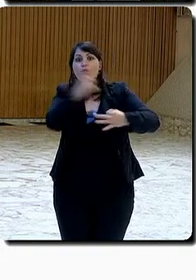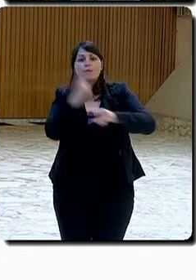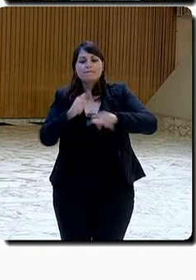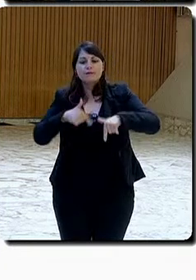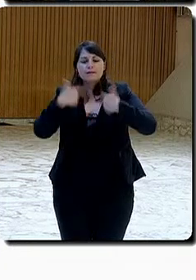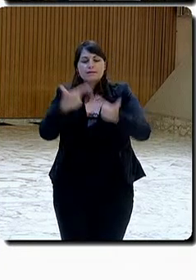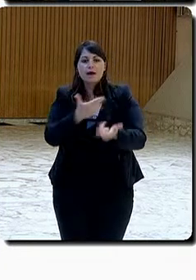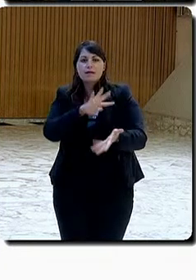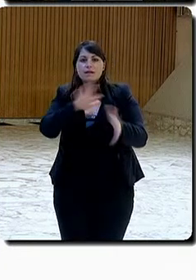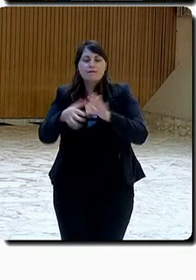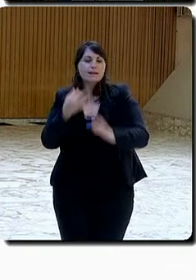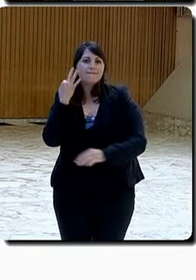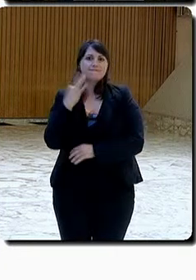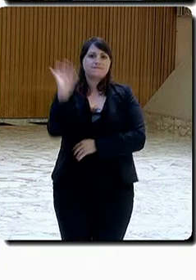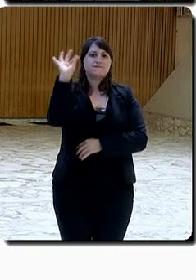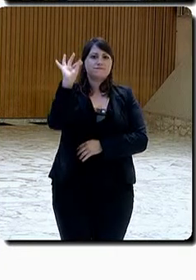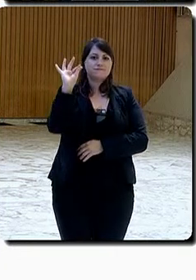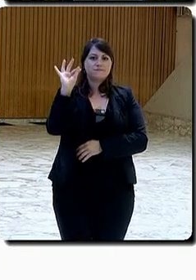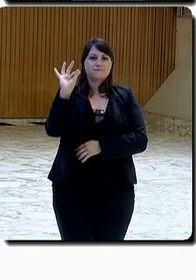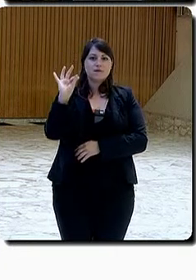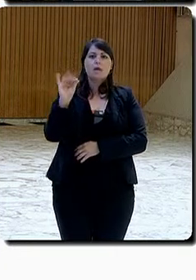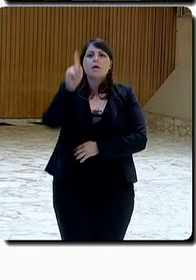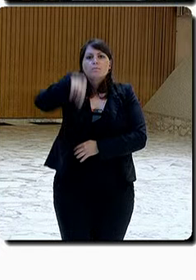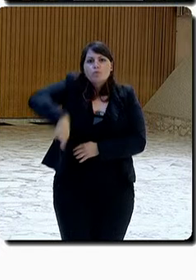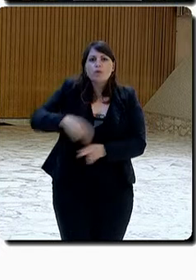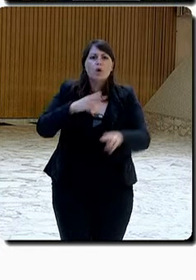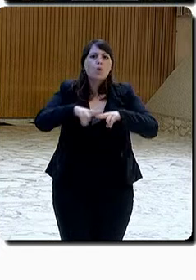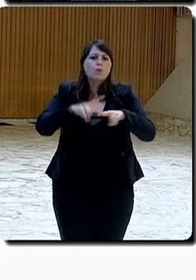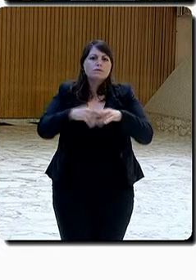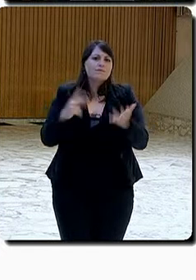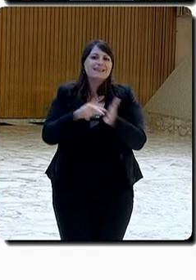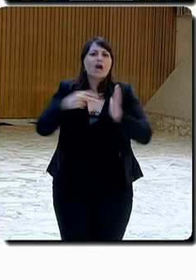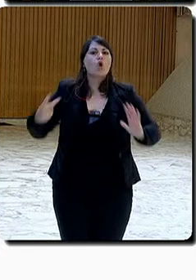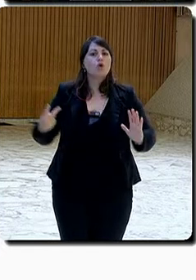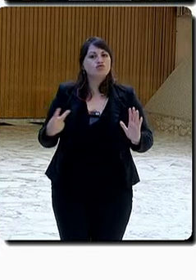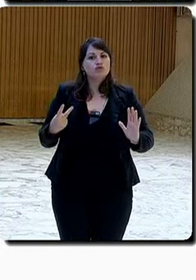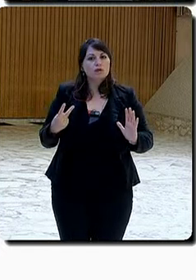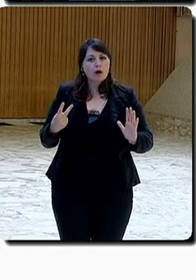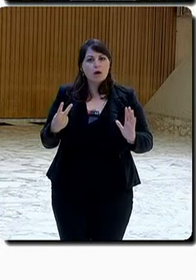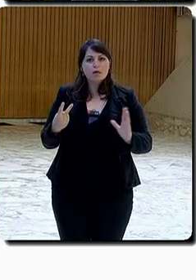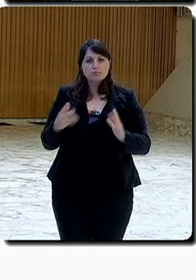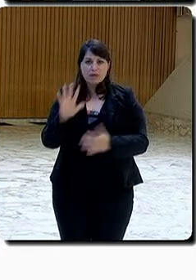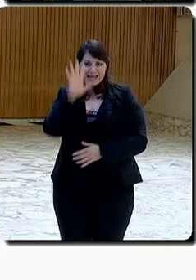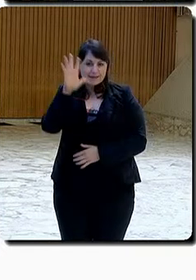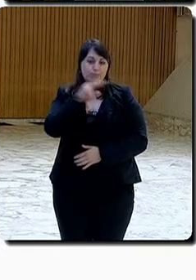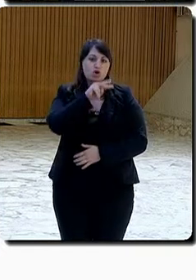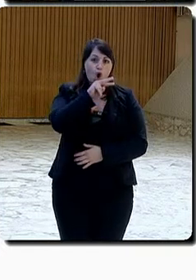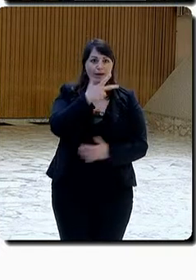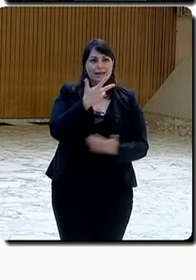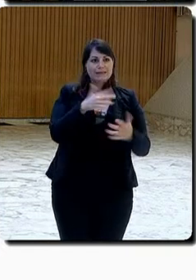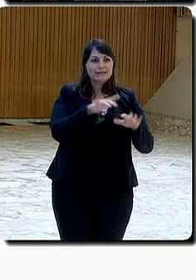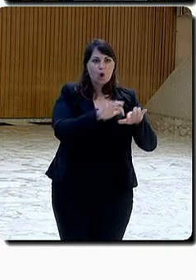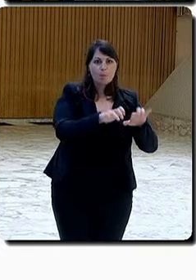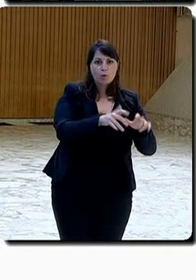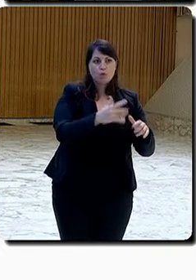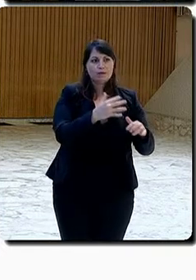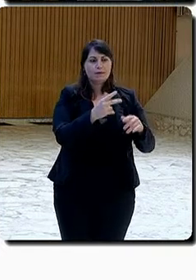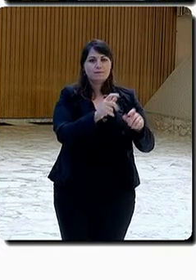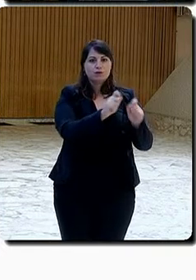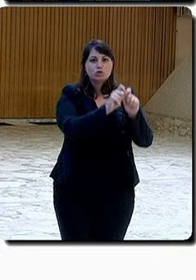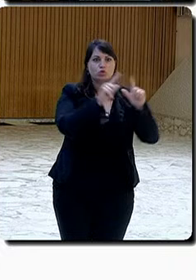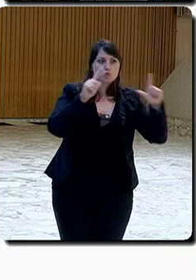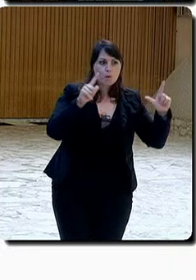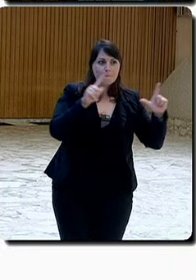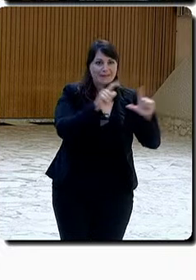Teenagers are. Have the young people help grandma with her laptop and Zoom. Create